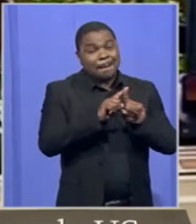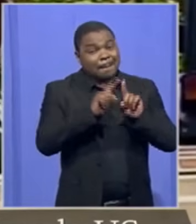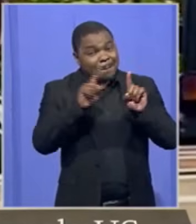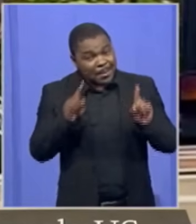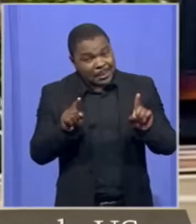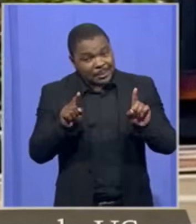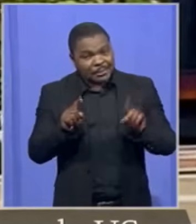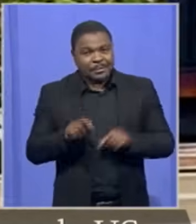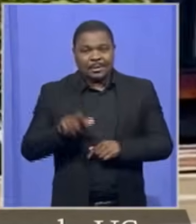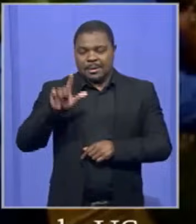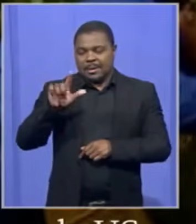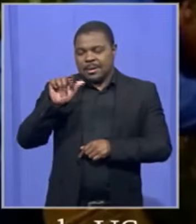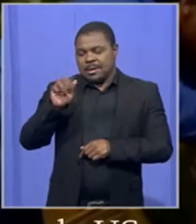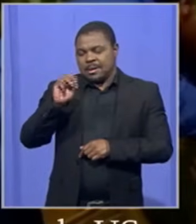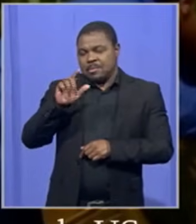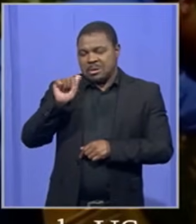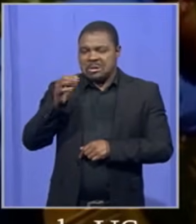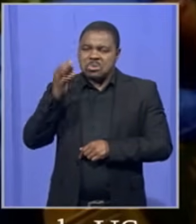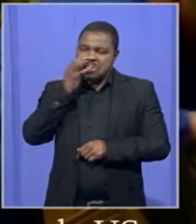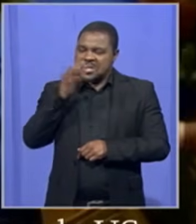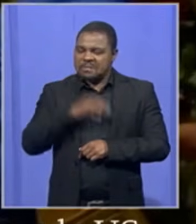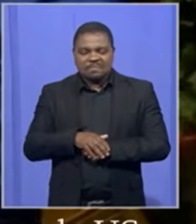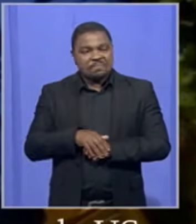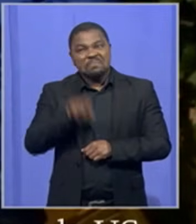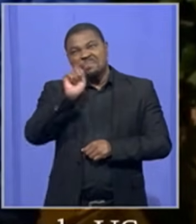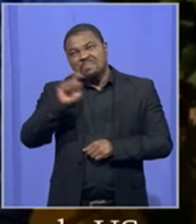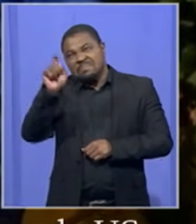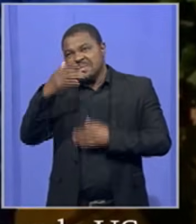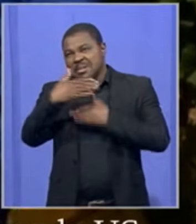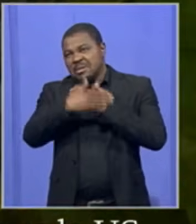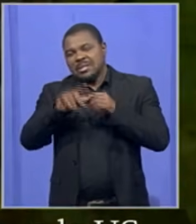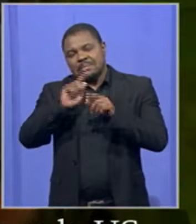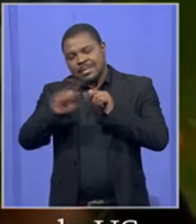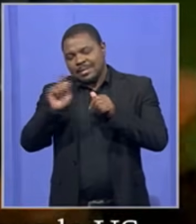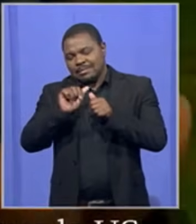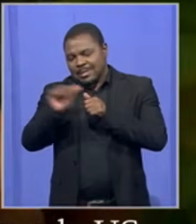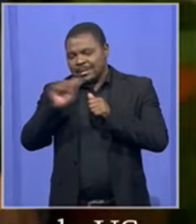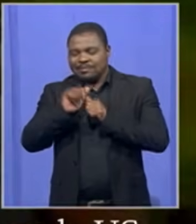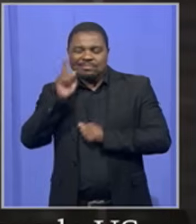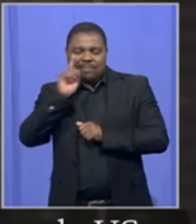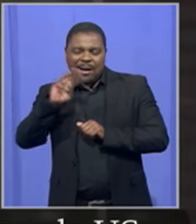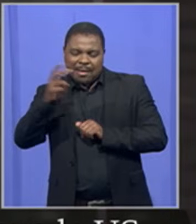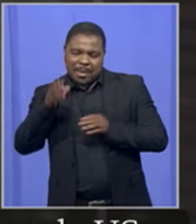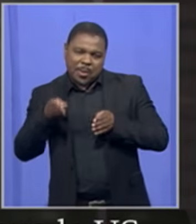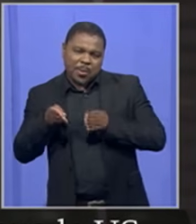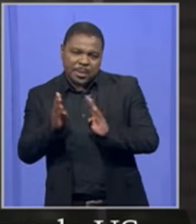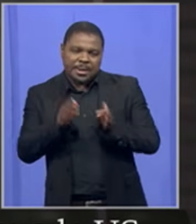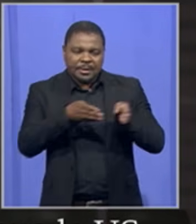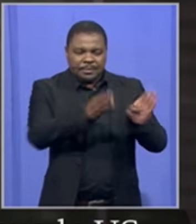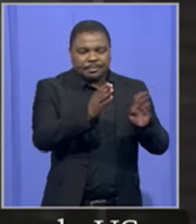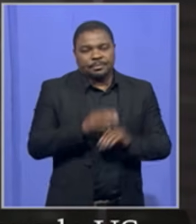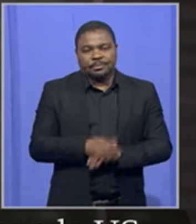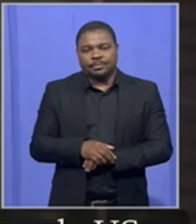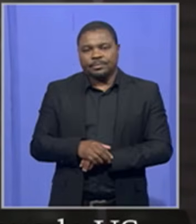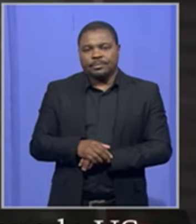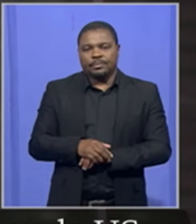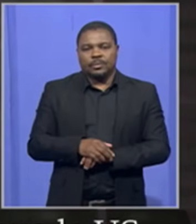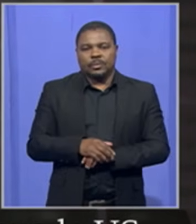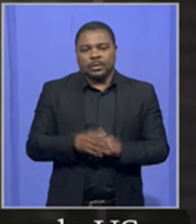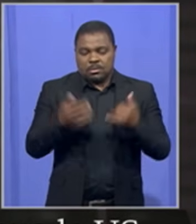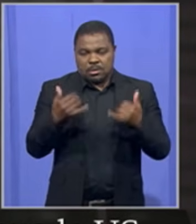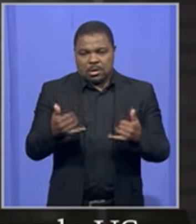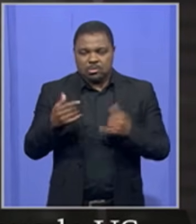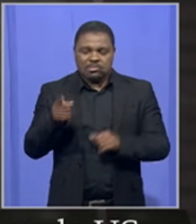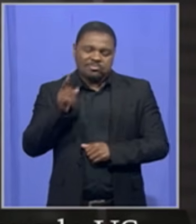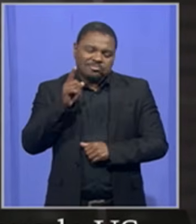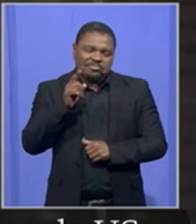Lamola a re ga jana dinaga di tshwanetse go sekaseka mekgwa e mengwe. And in this case is to continue with this